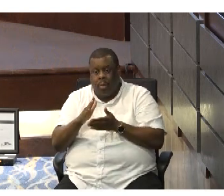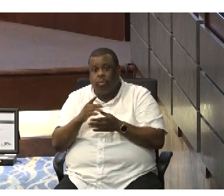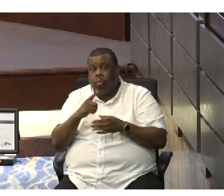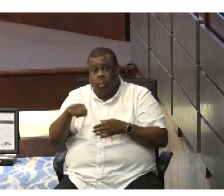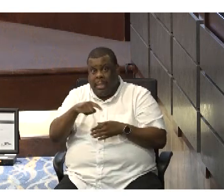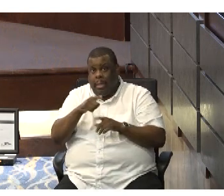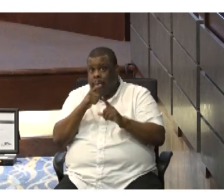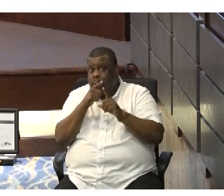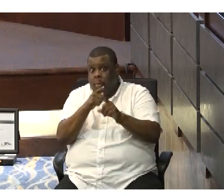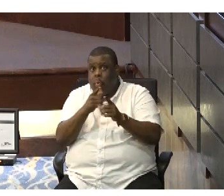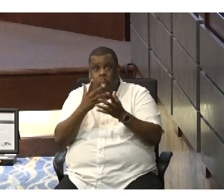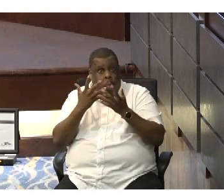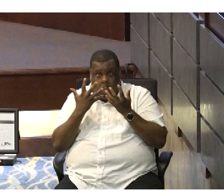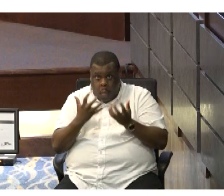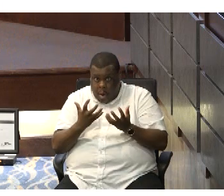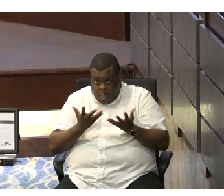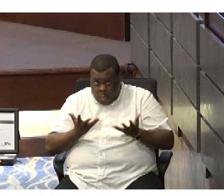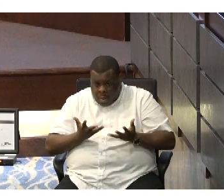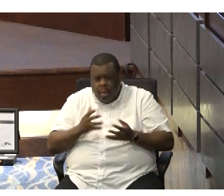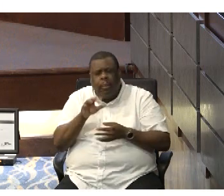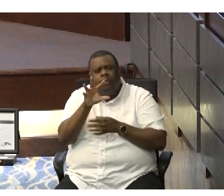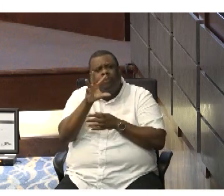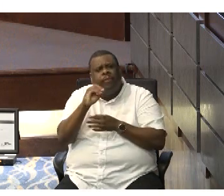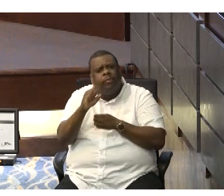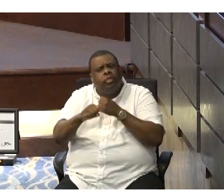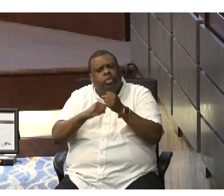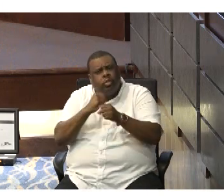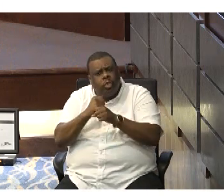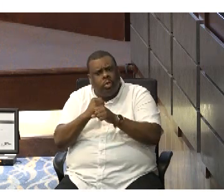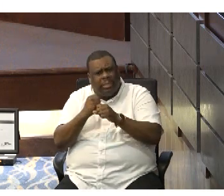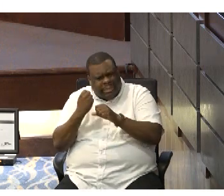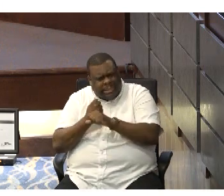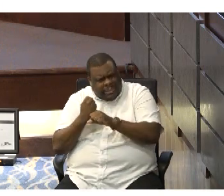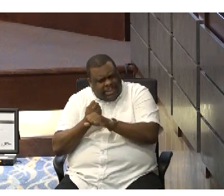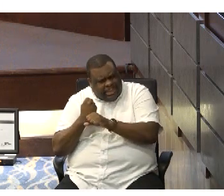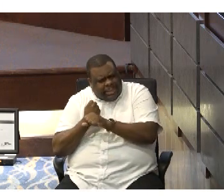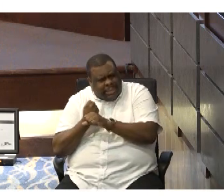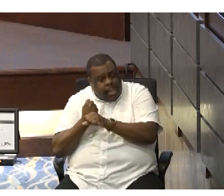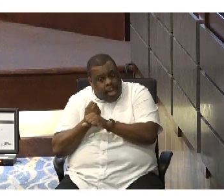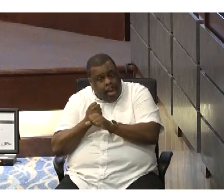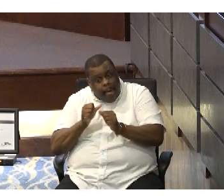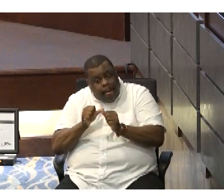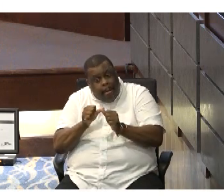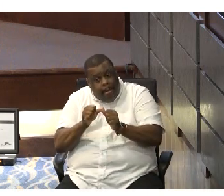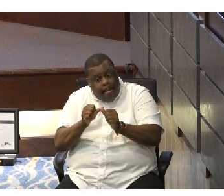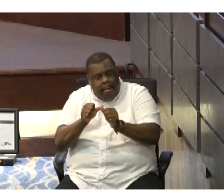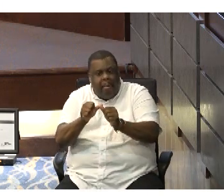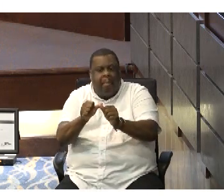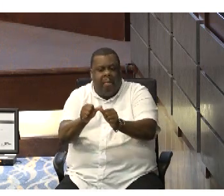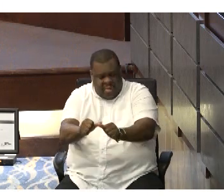becomes quite incredible once you get up to the 50-year design life of the road.